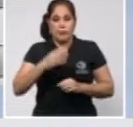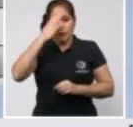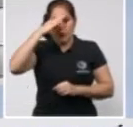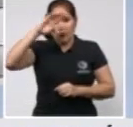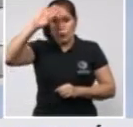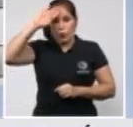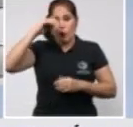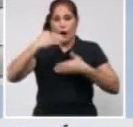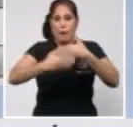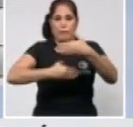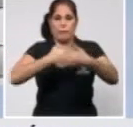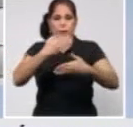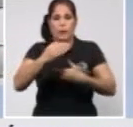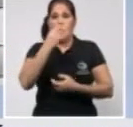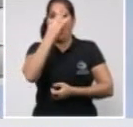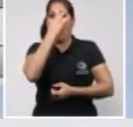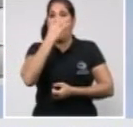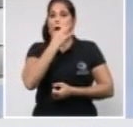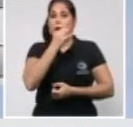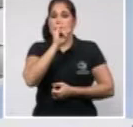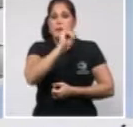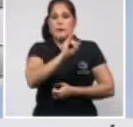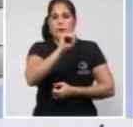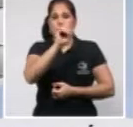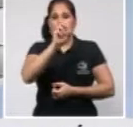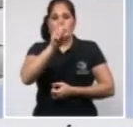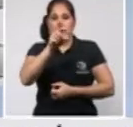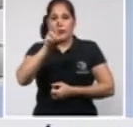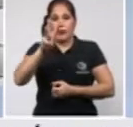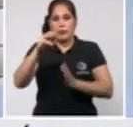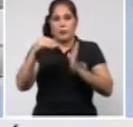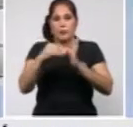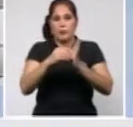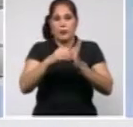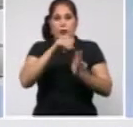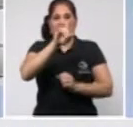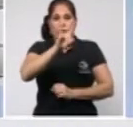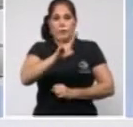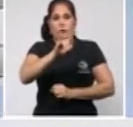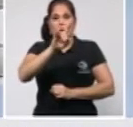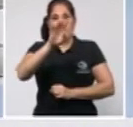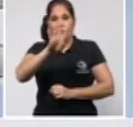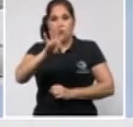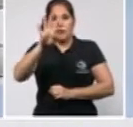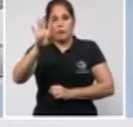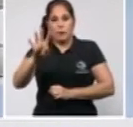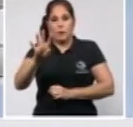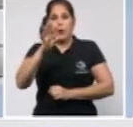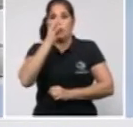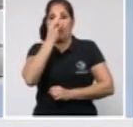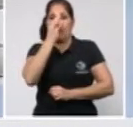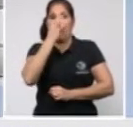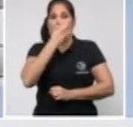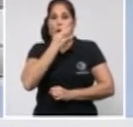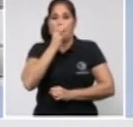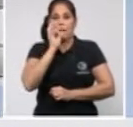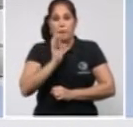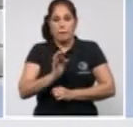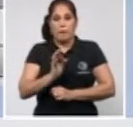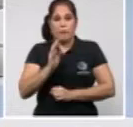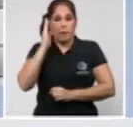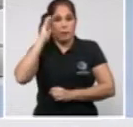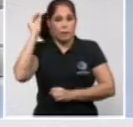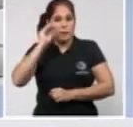That's 66 people with the virus. This brings the total number of samples processed in the